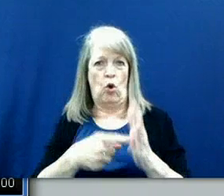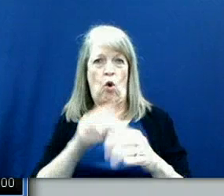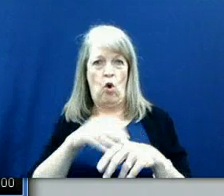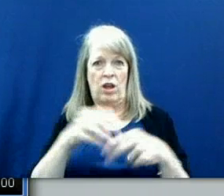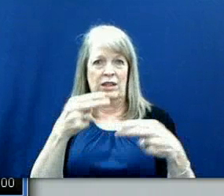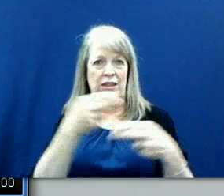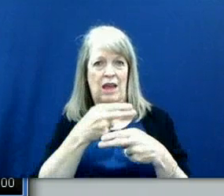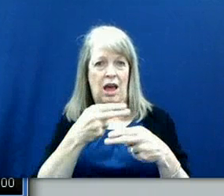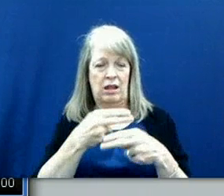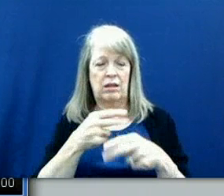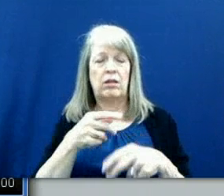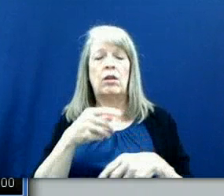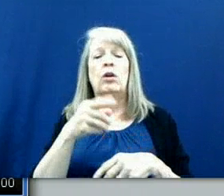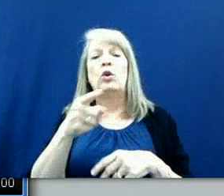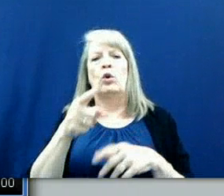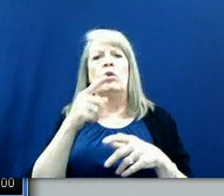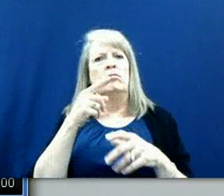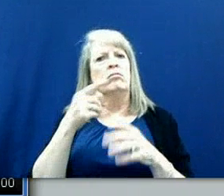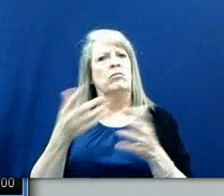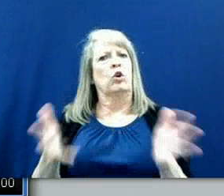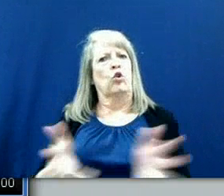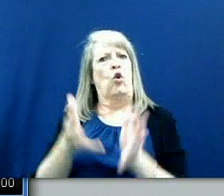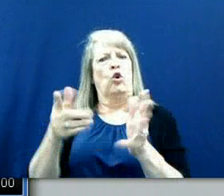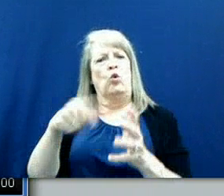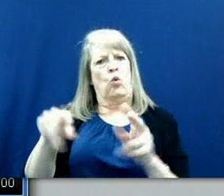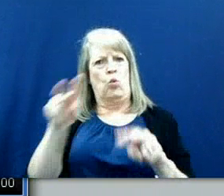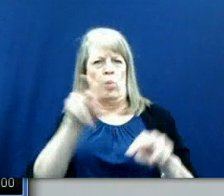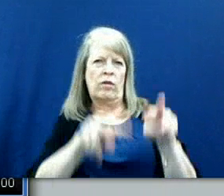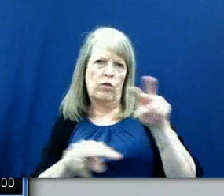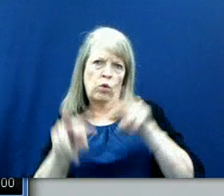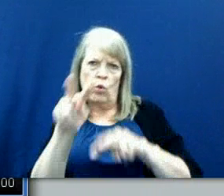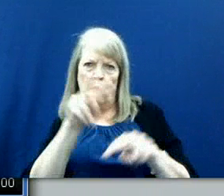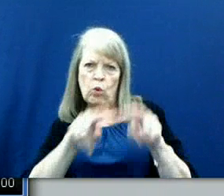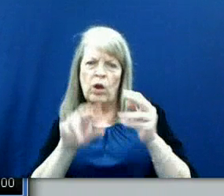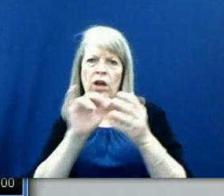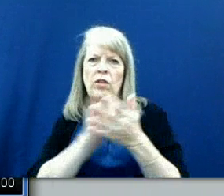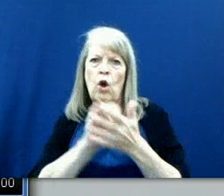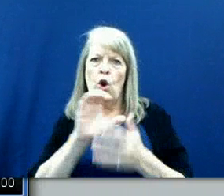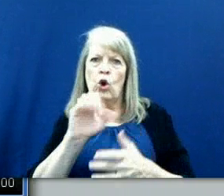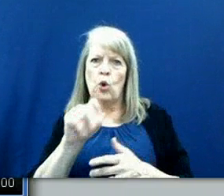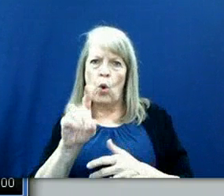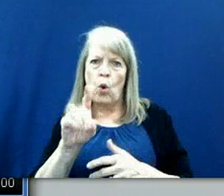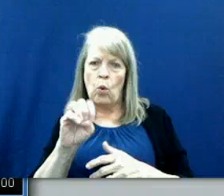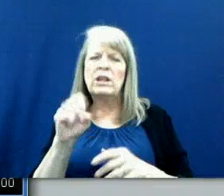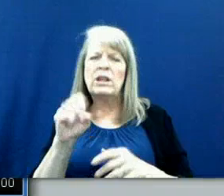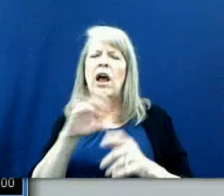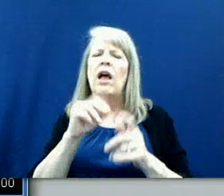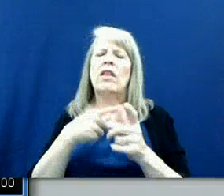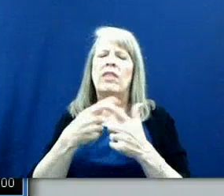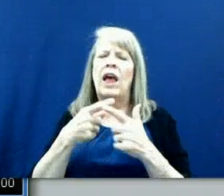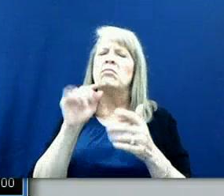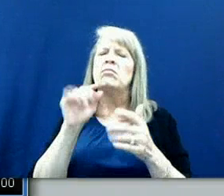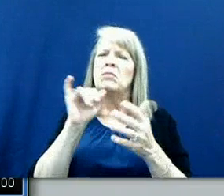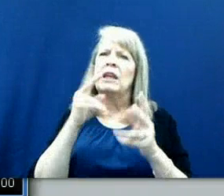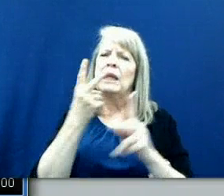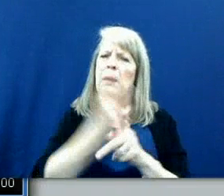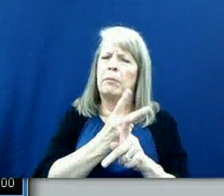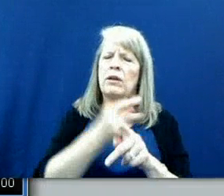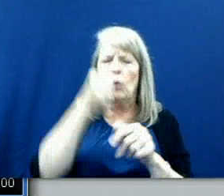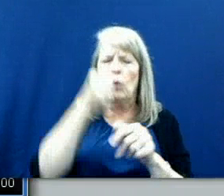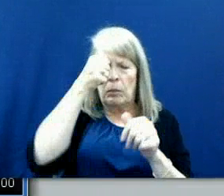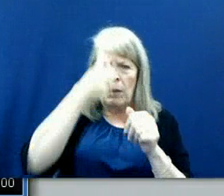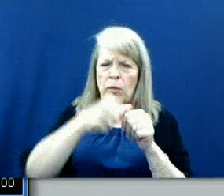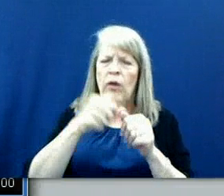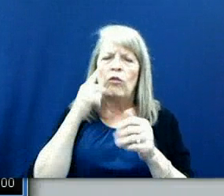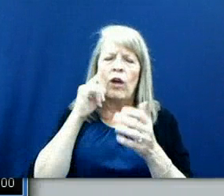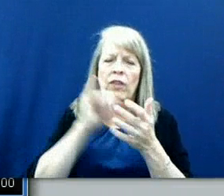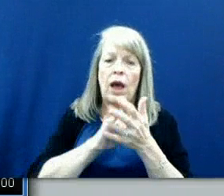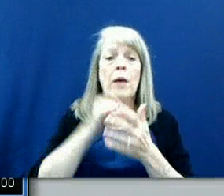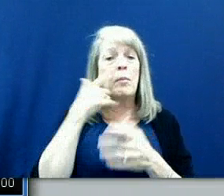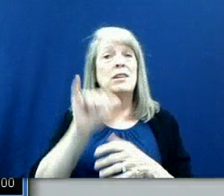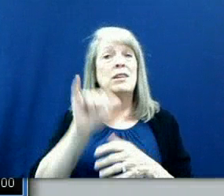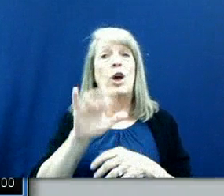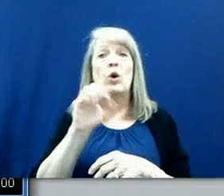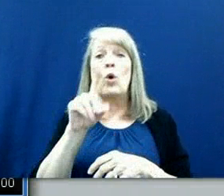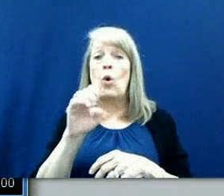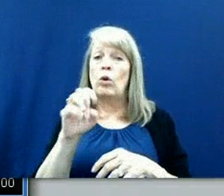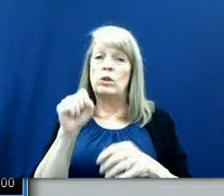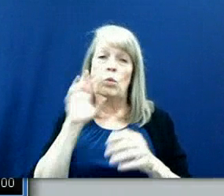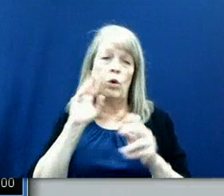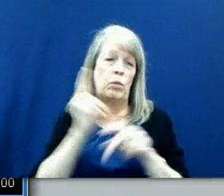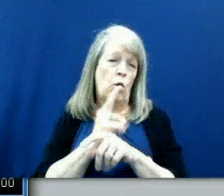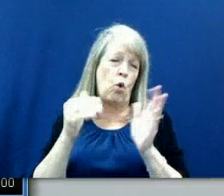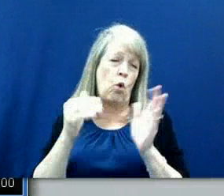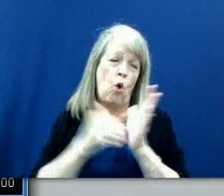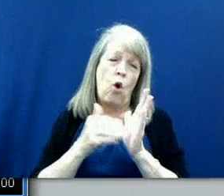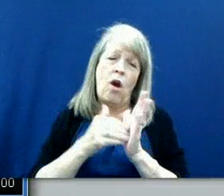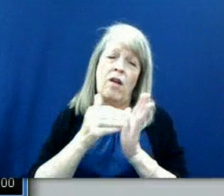You are encouraged to review these codes and to bookmark the website for later reference, as these codes will be used frequently when interpreting within the